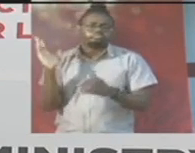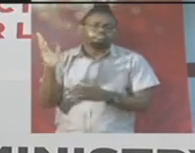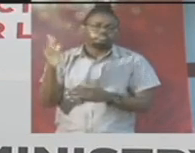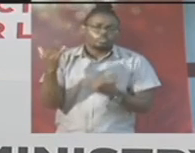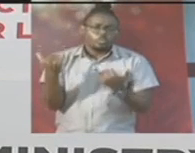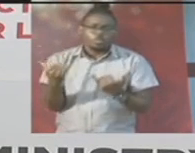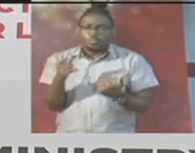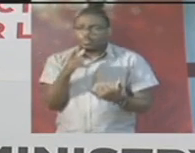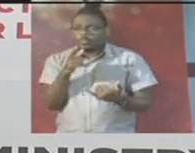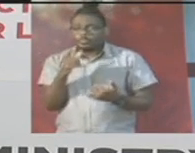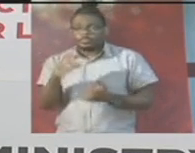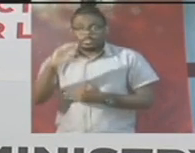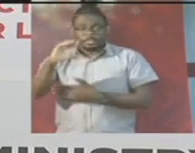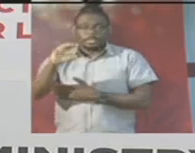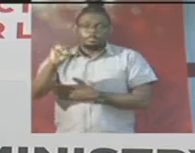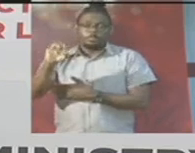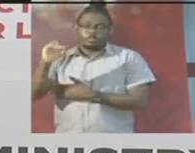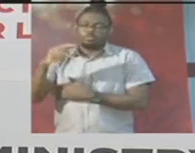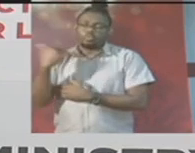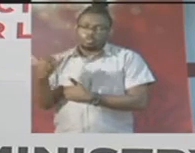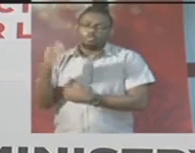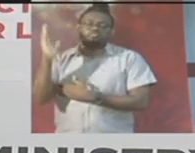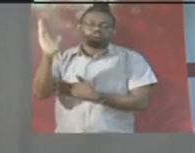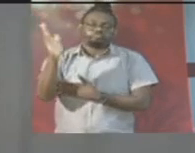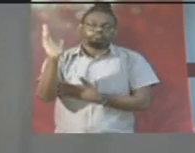Roshan Parasram, CMO.